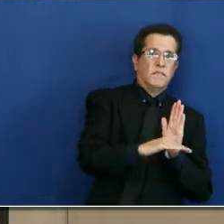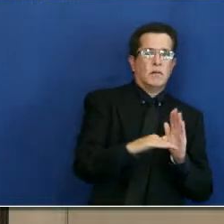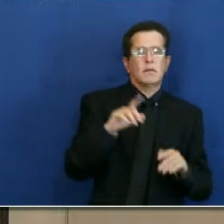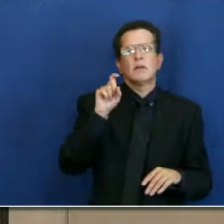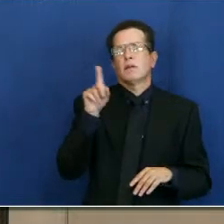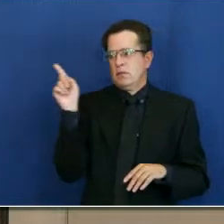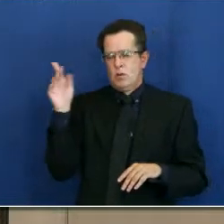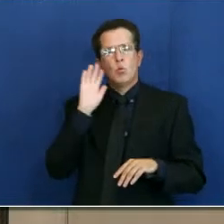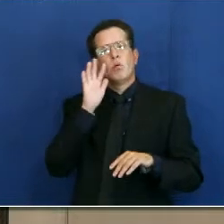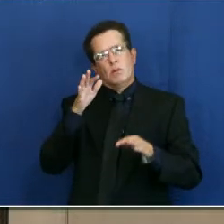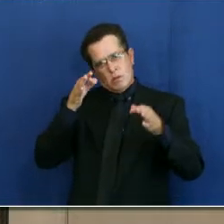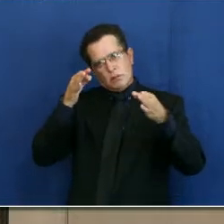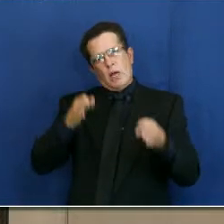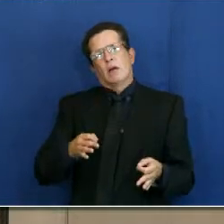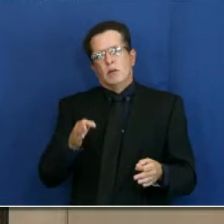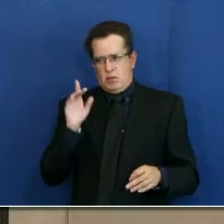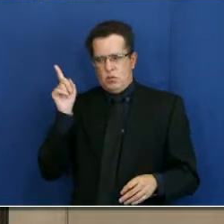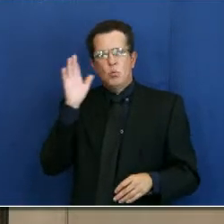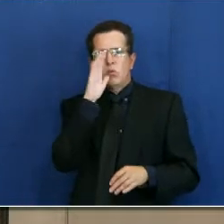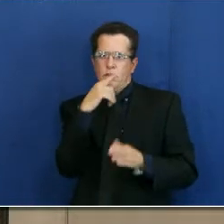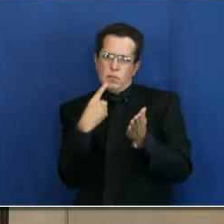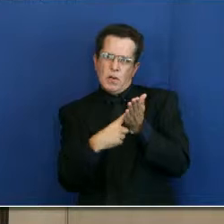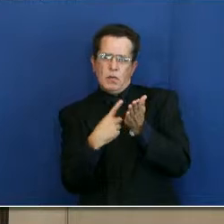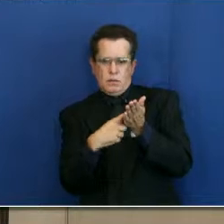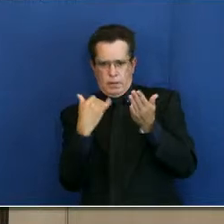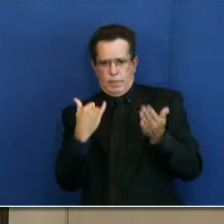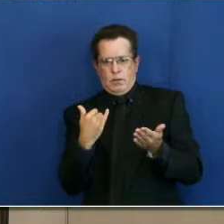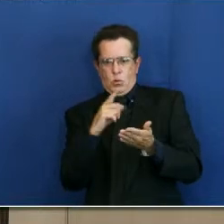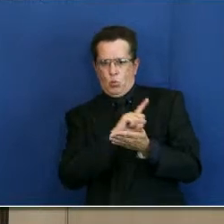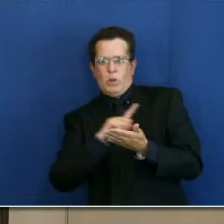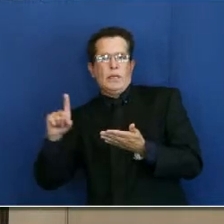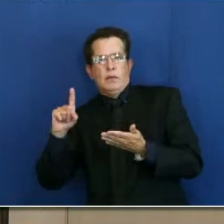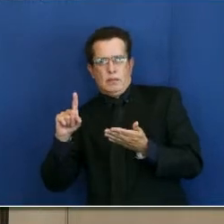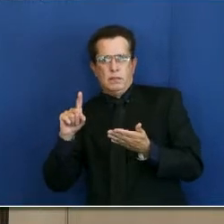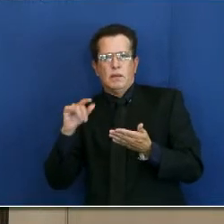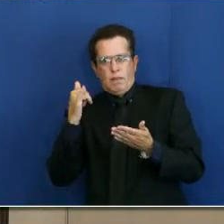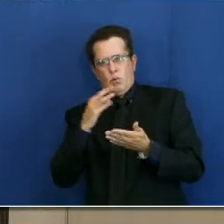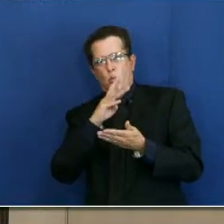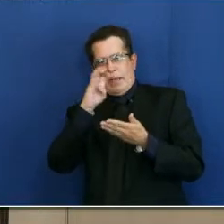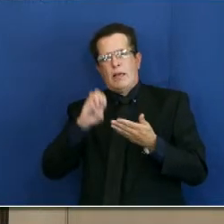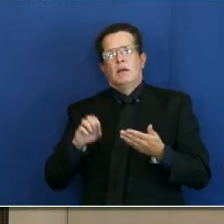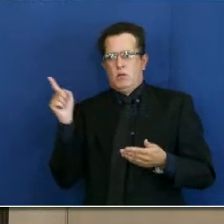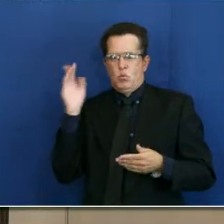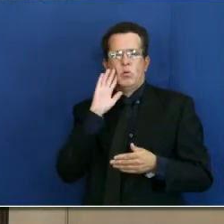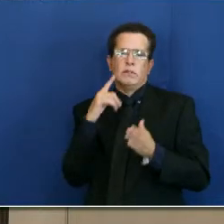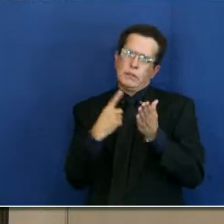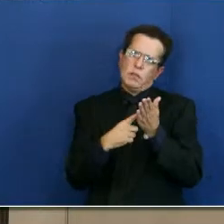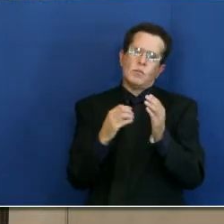the determination regarding that this weekend. That's what we have been told.